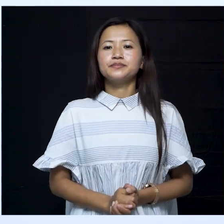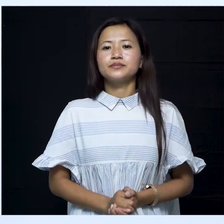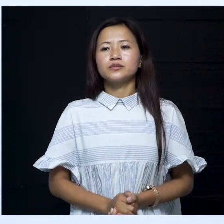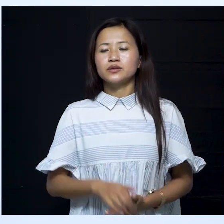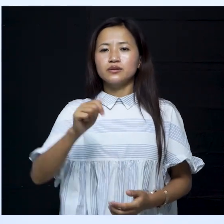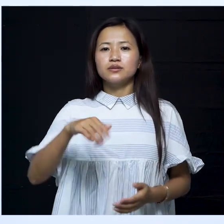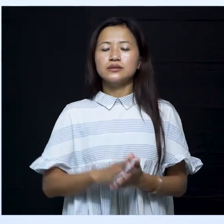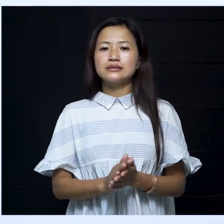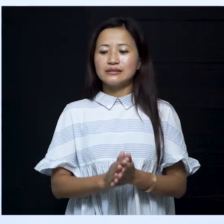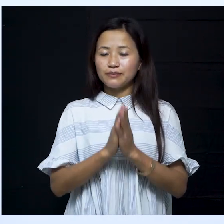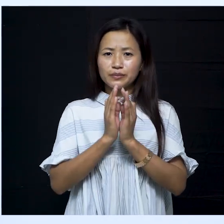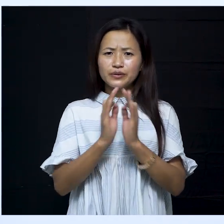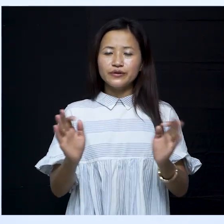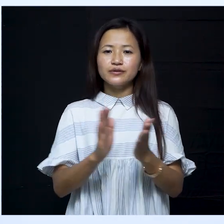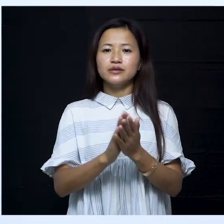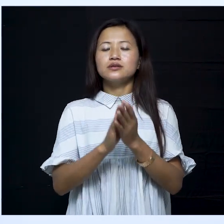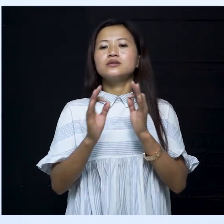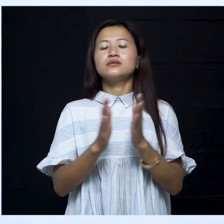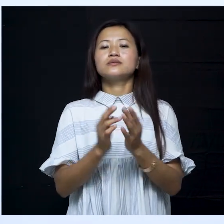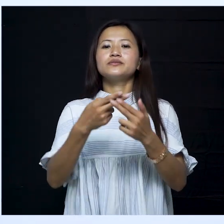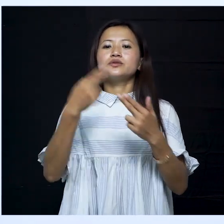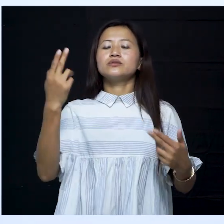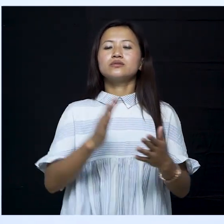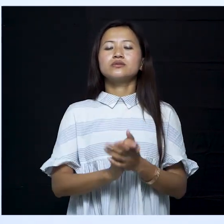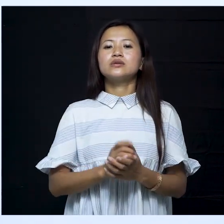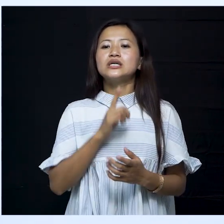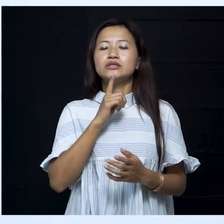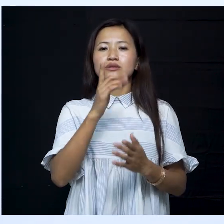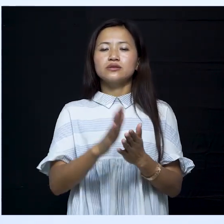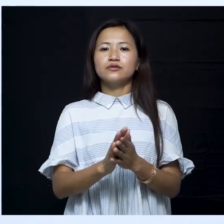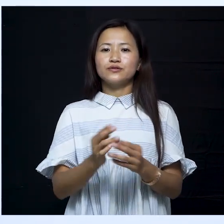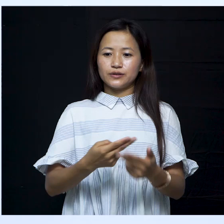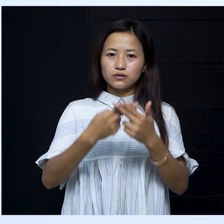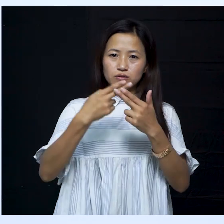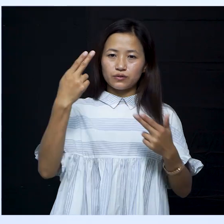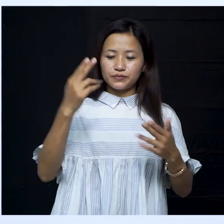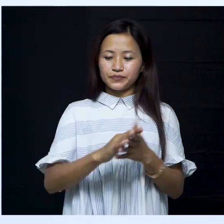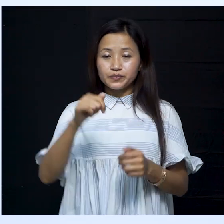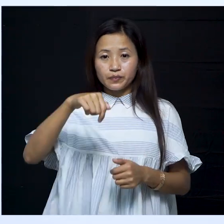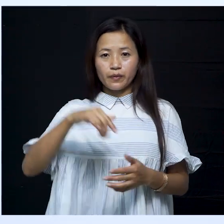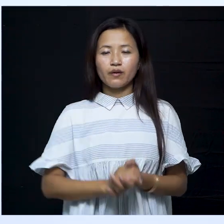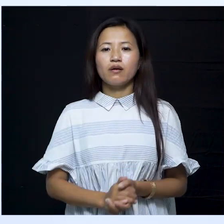So here is a brief introduction of the story here. English language is no doubt a very